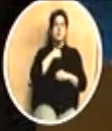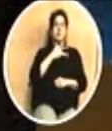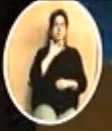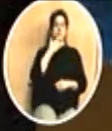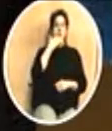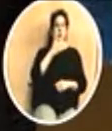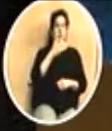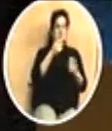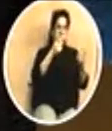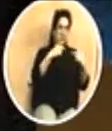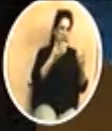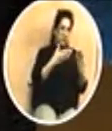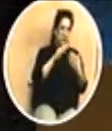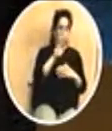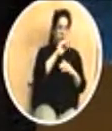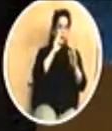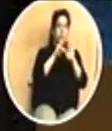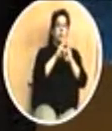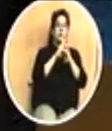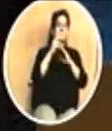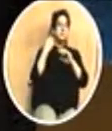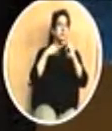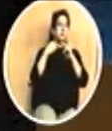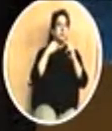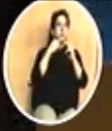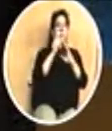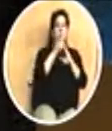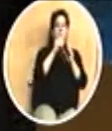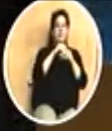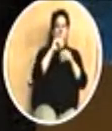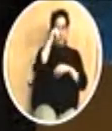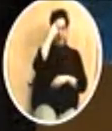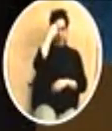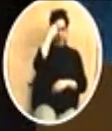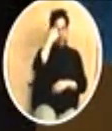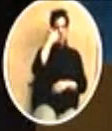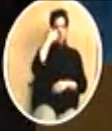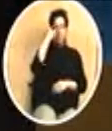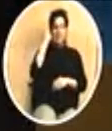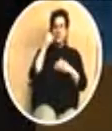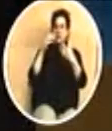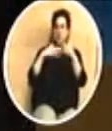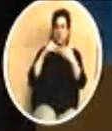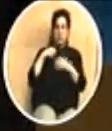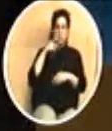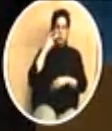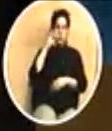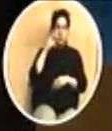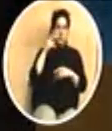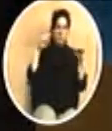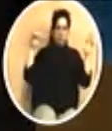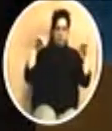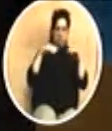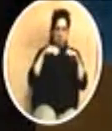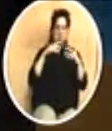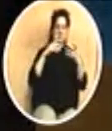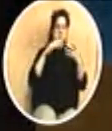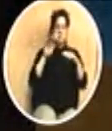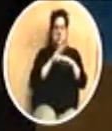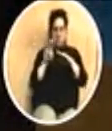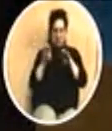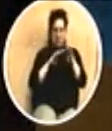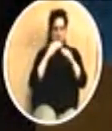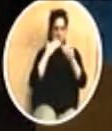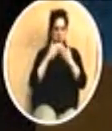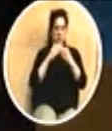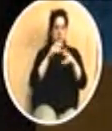to see you here. You are witnessing a historical moment in our government, because even though you see everyone here behaving well and these